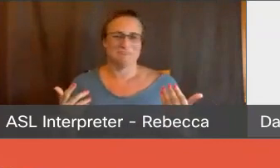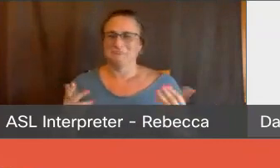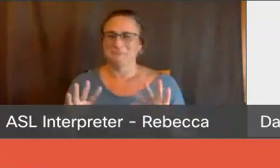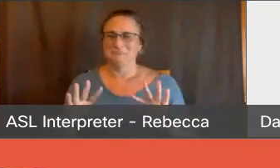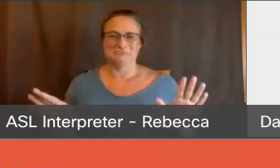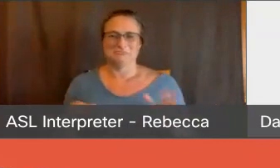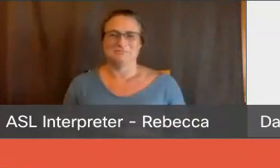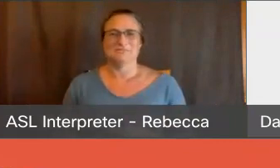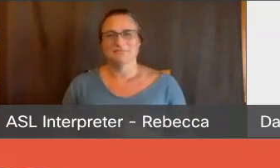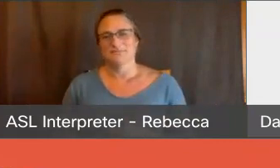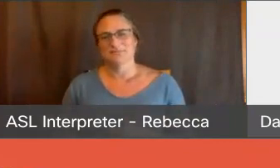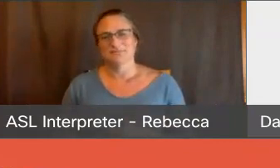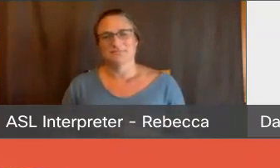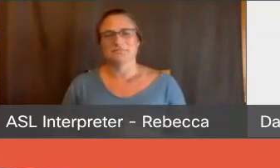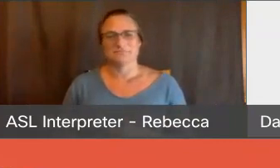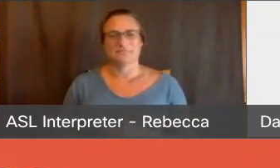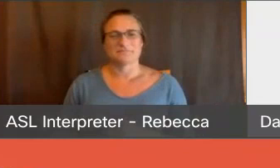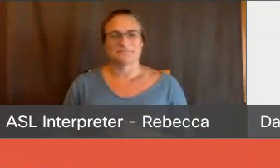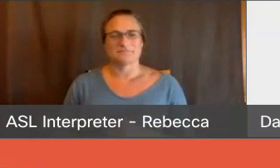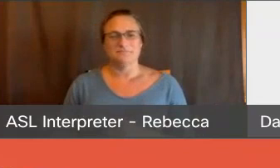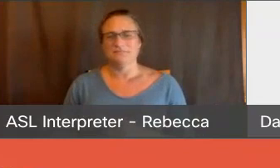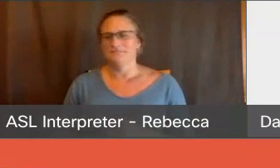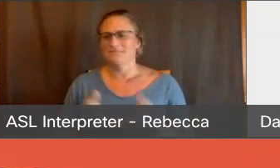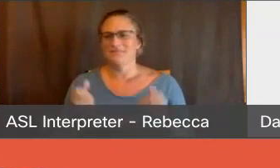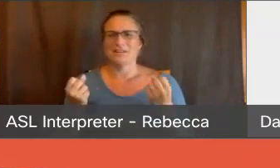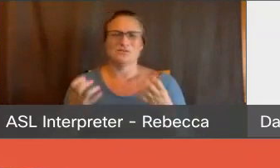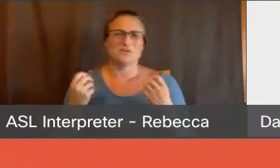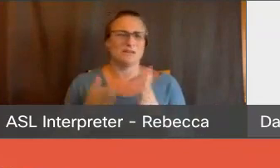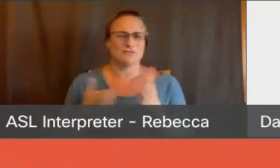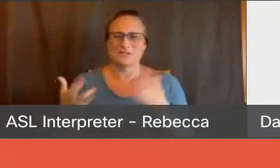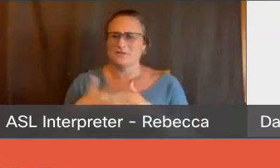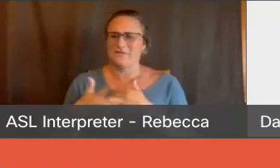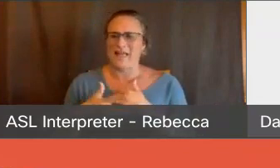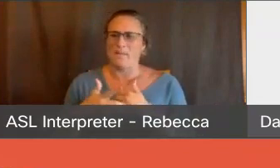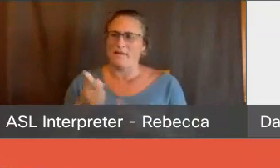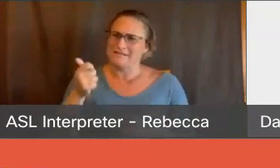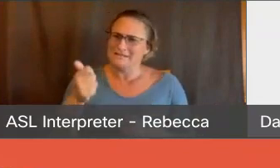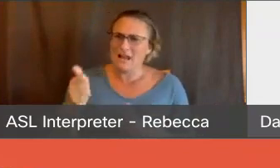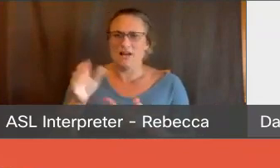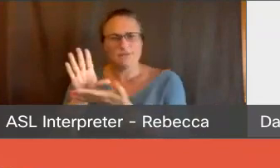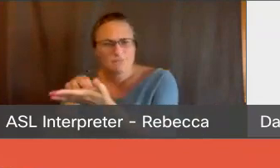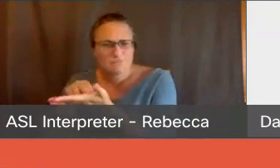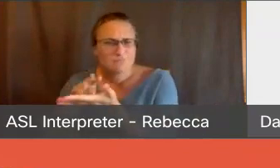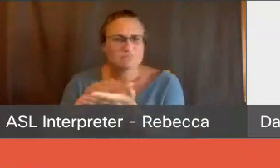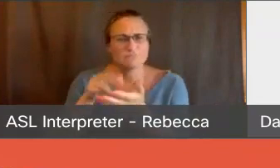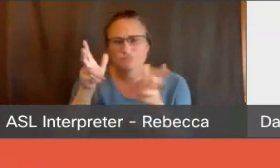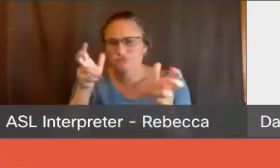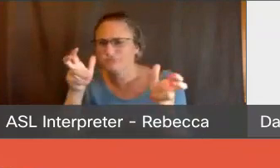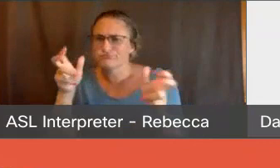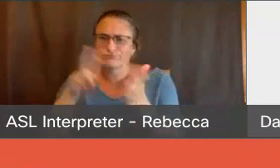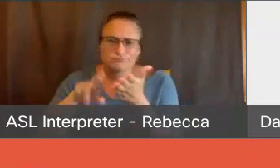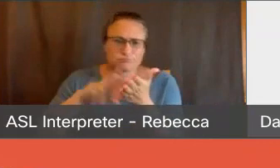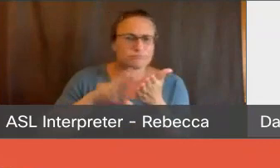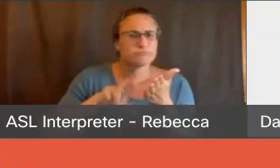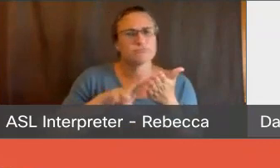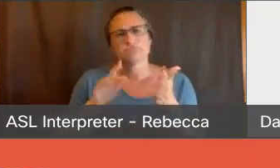identity than our own. There's so many resources available to us that we can educate ourselves. We can find books, we